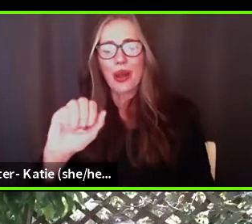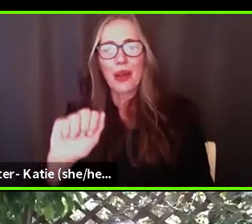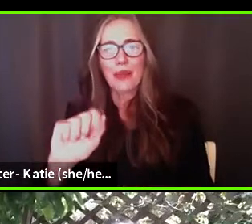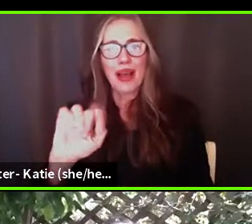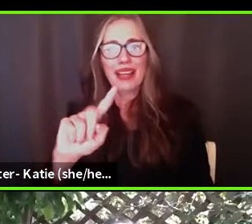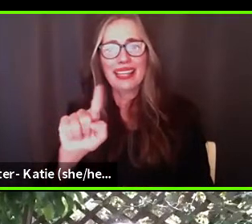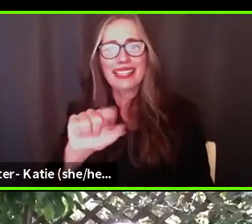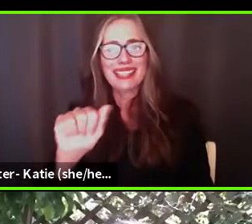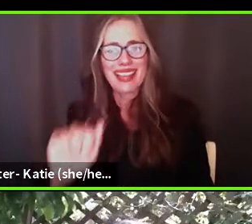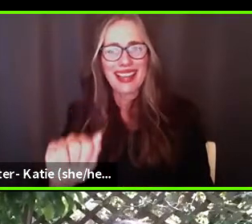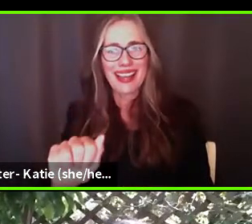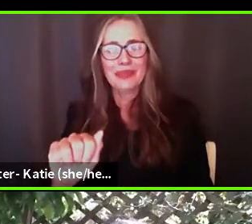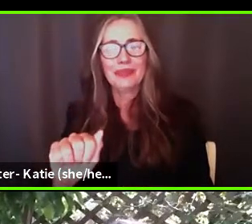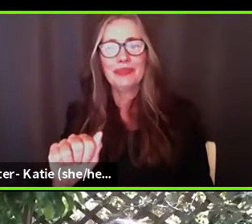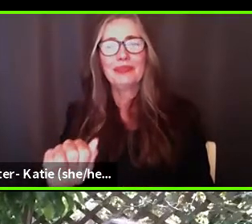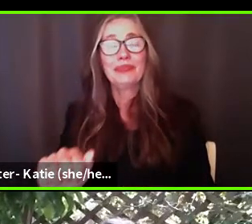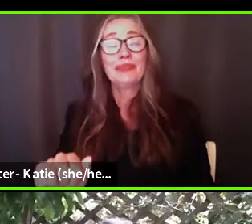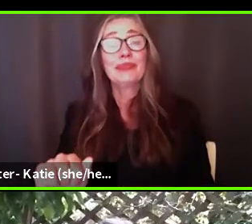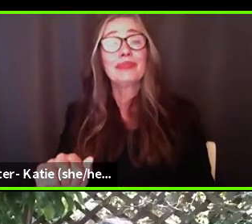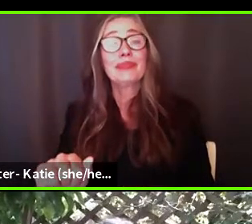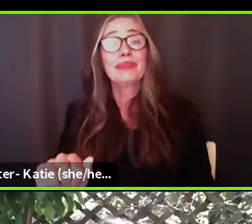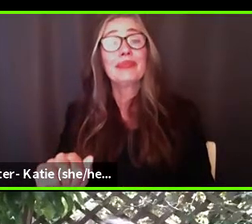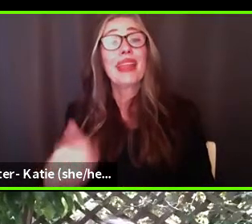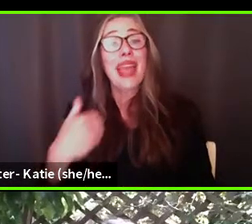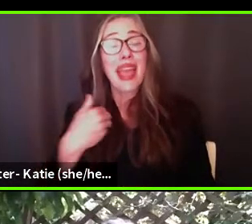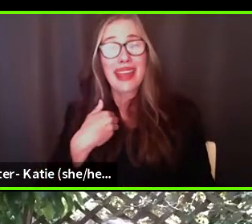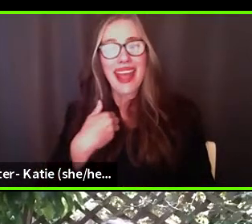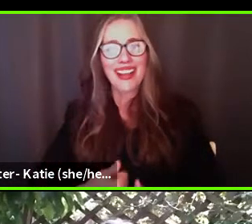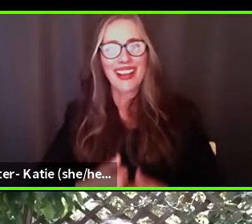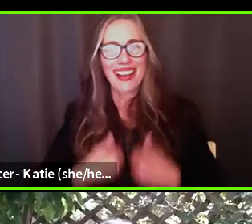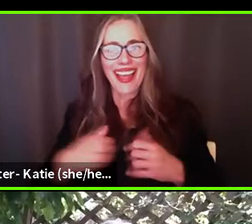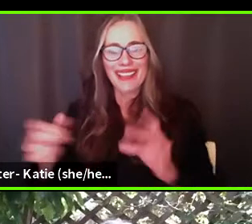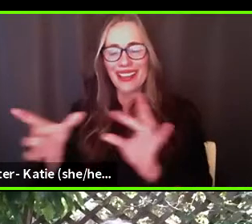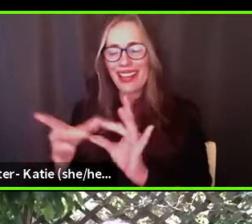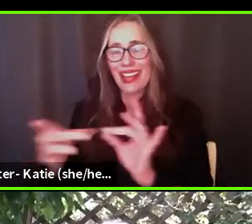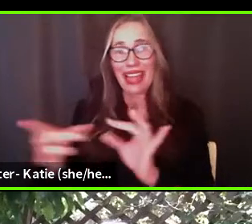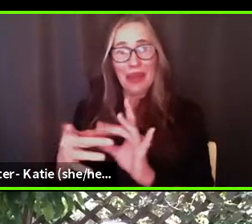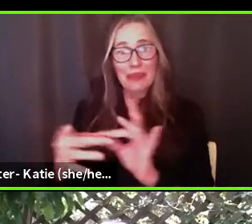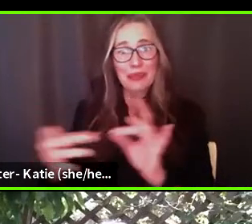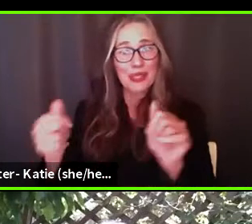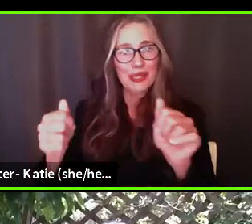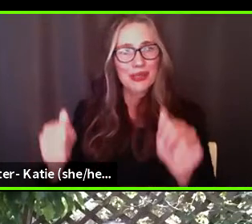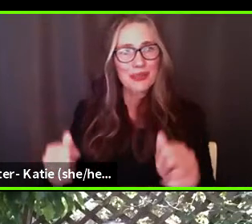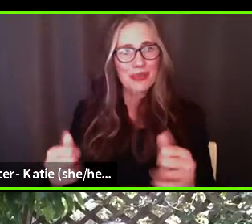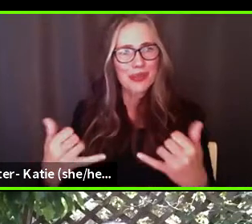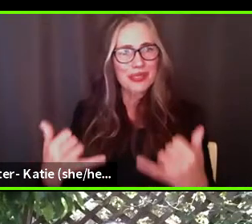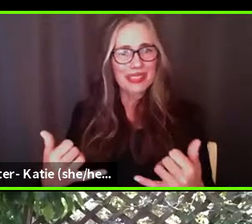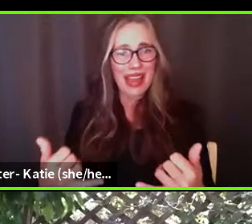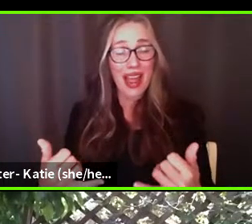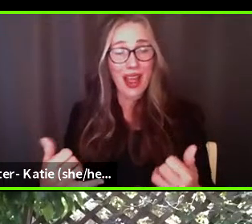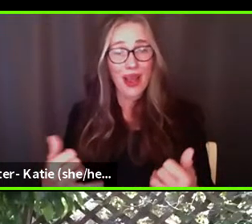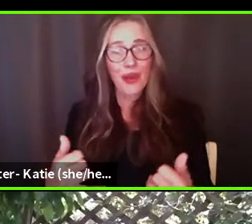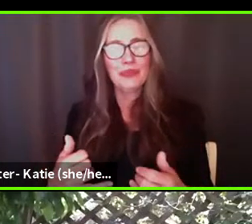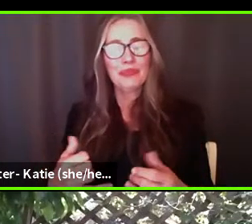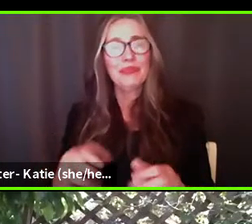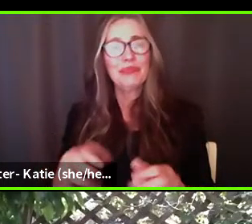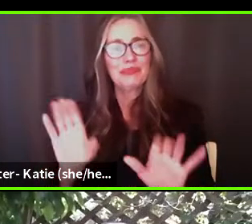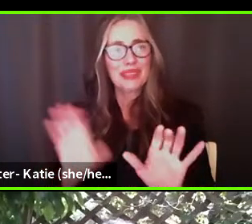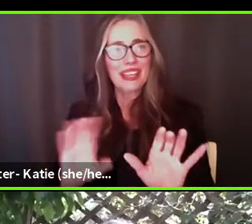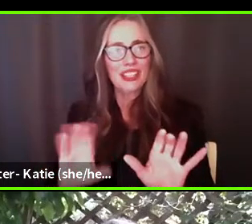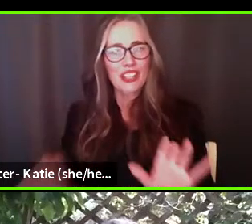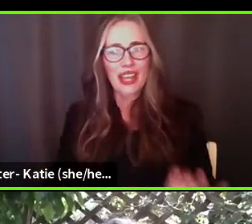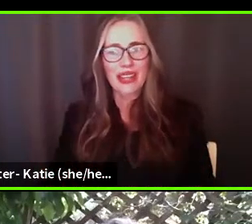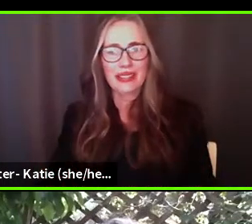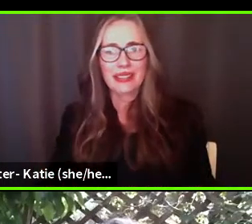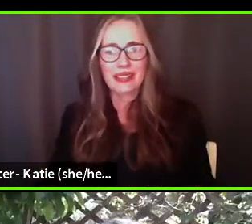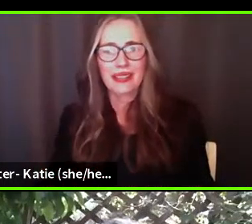uh closed uh excuse me we also have live captioning and i'm gonna go ahead and post that now in the chat so you can use that